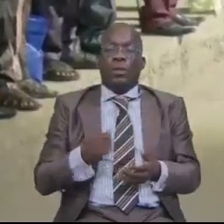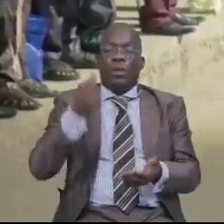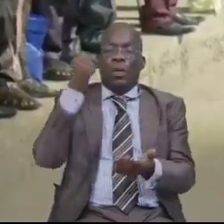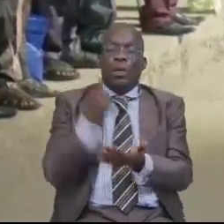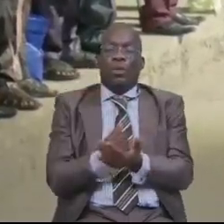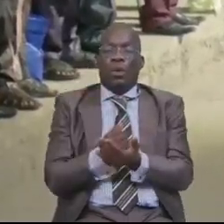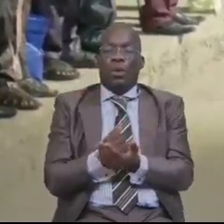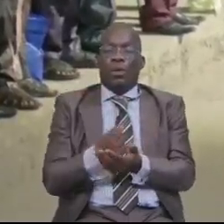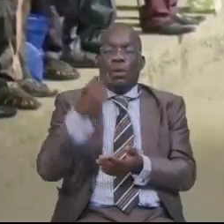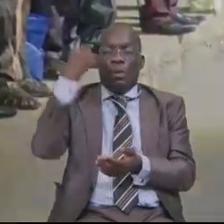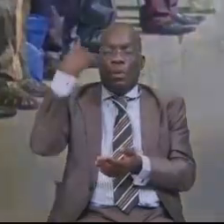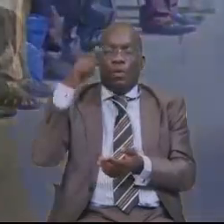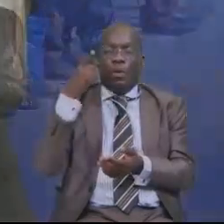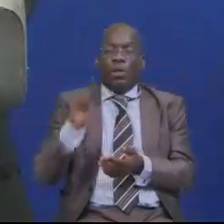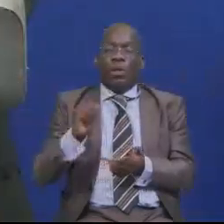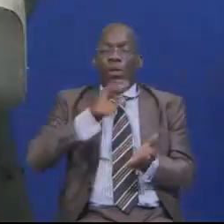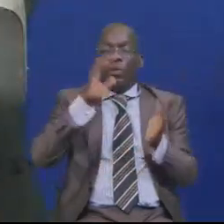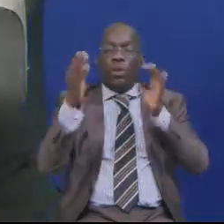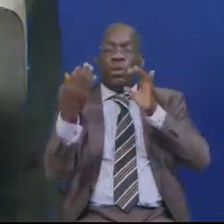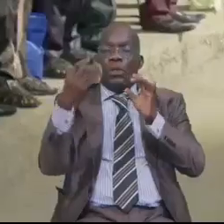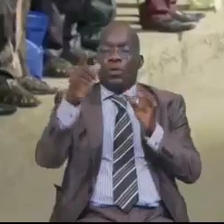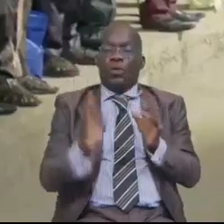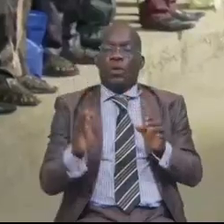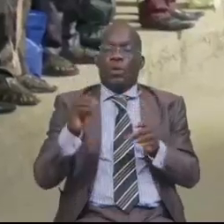Amen for the presence of God in your life.